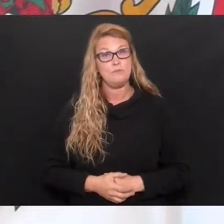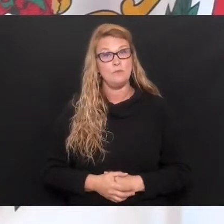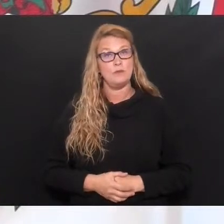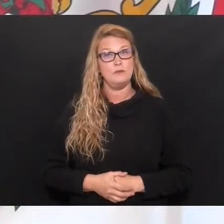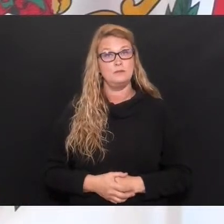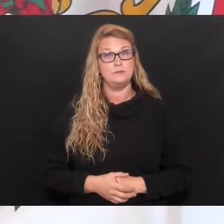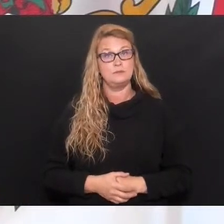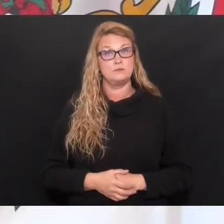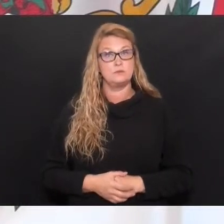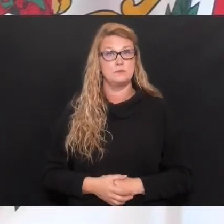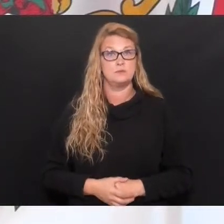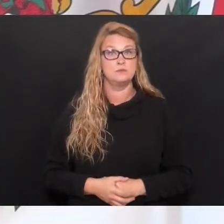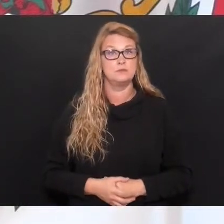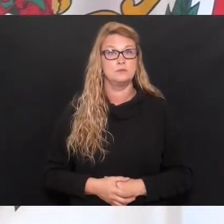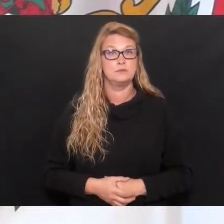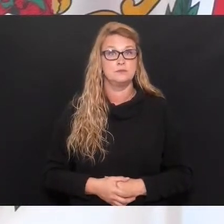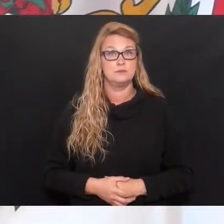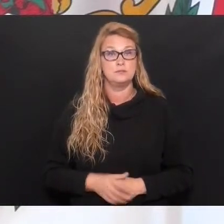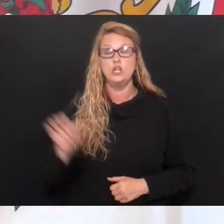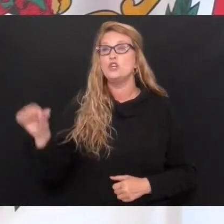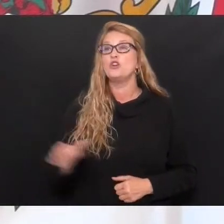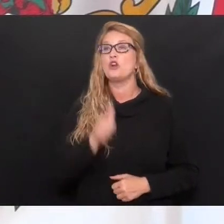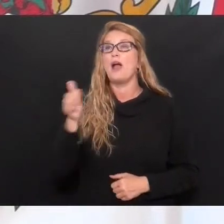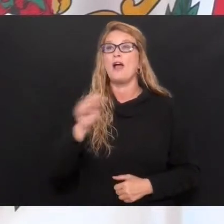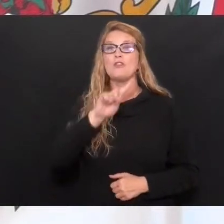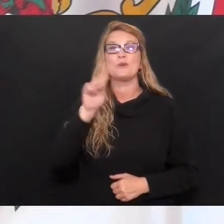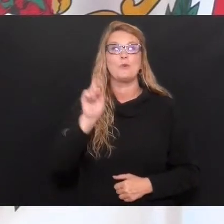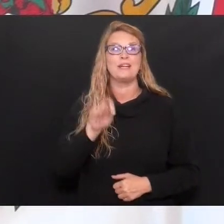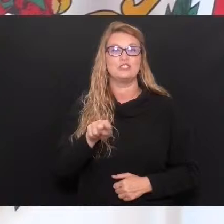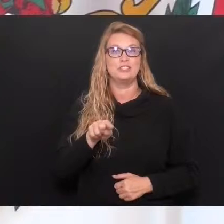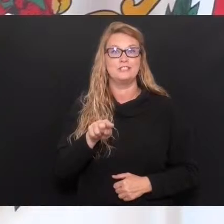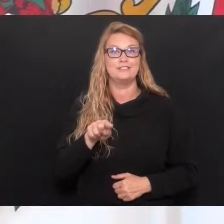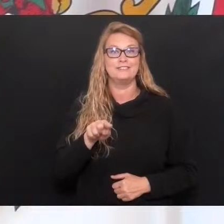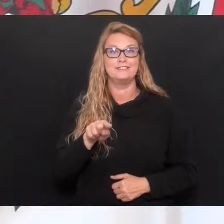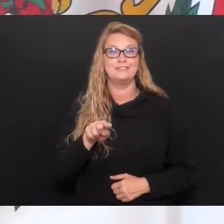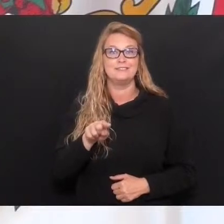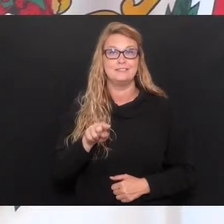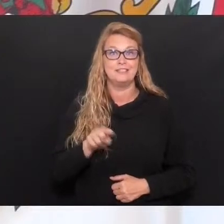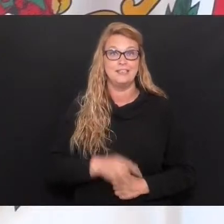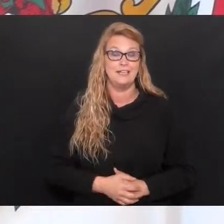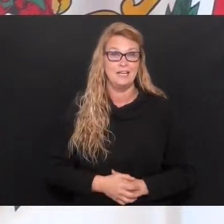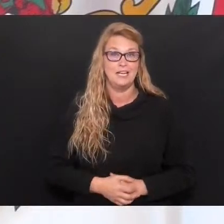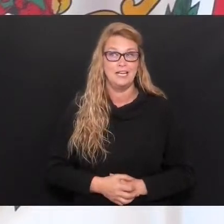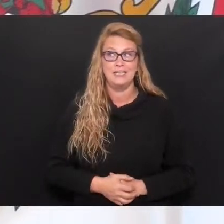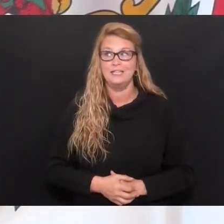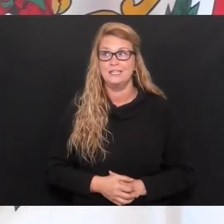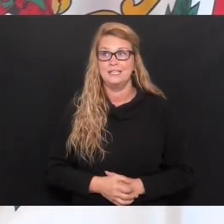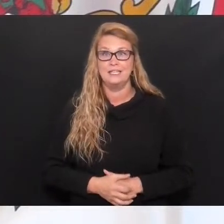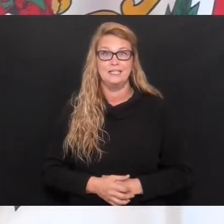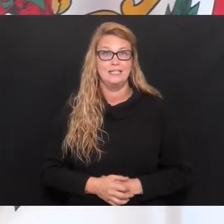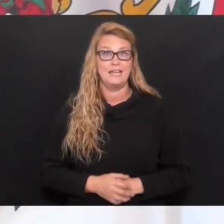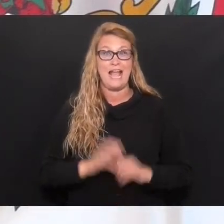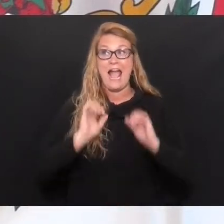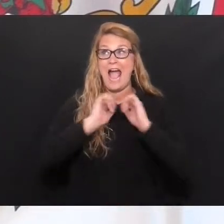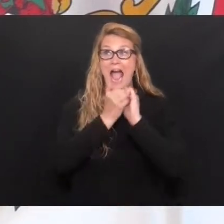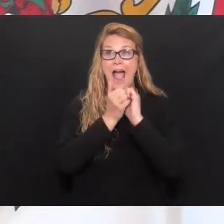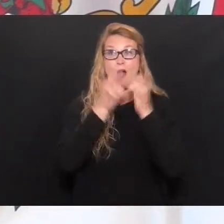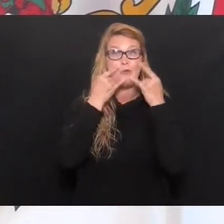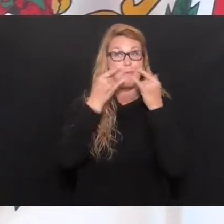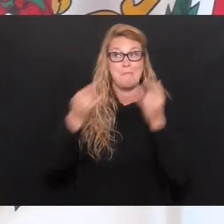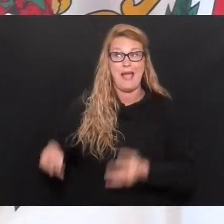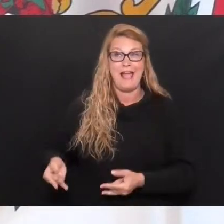of your other question, you know, in regard to how and when can we get rid of these masks and